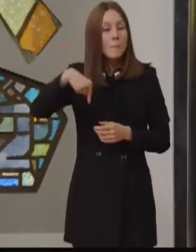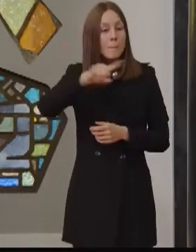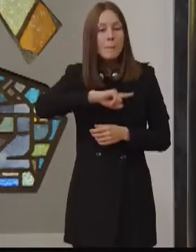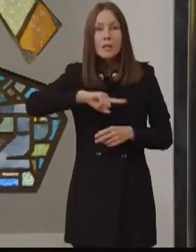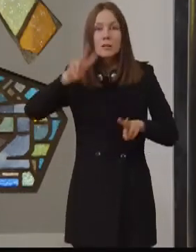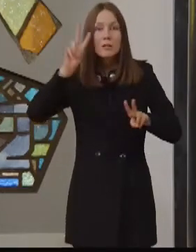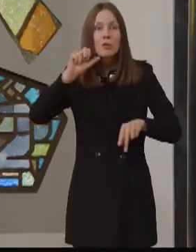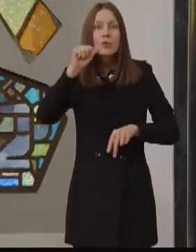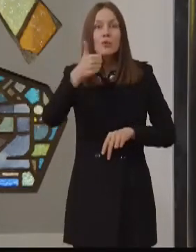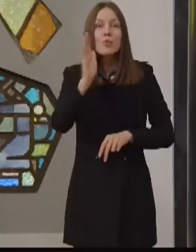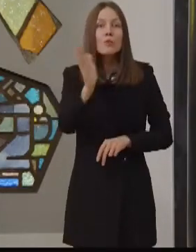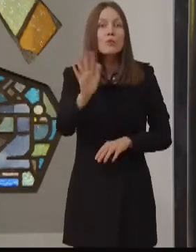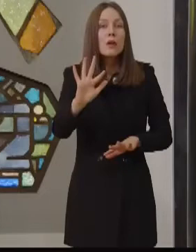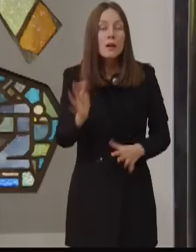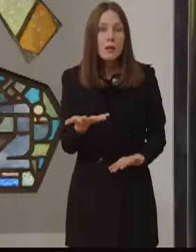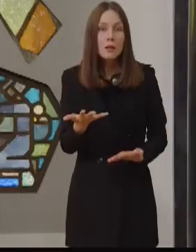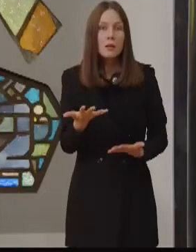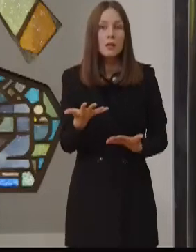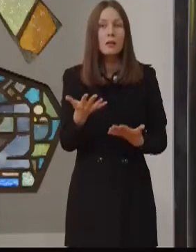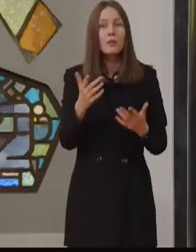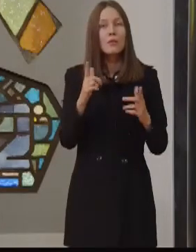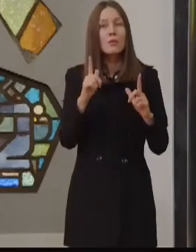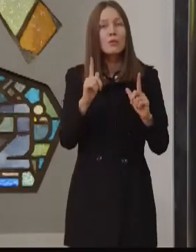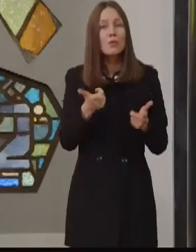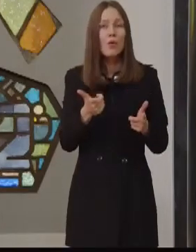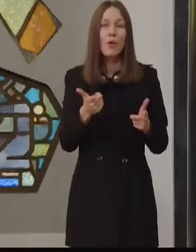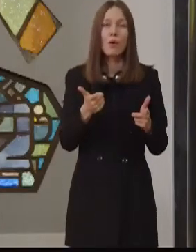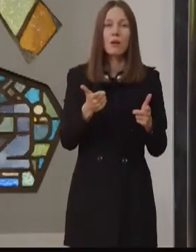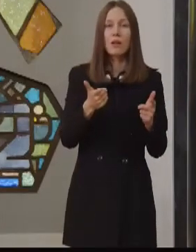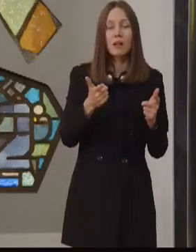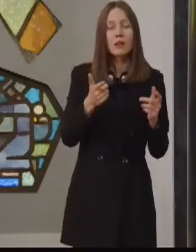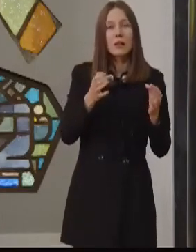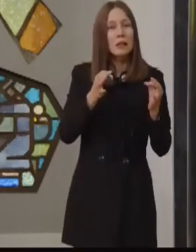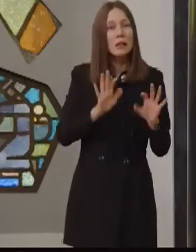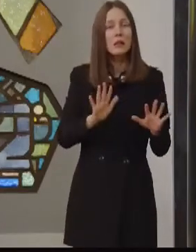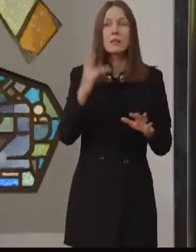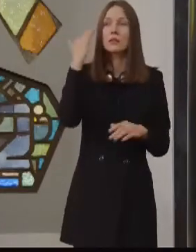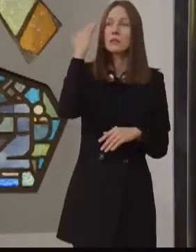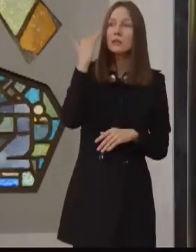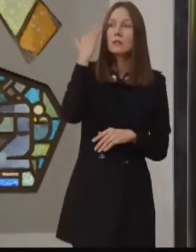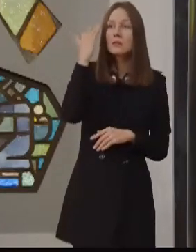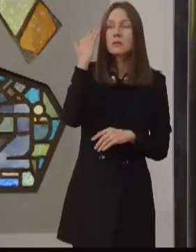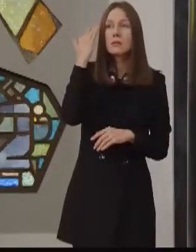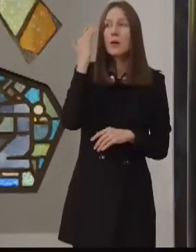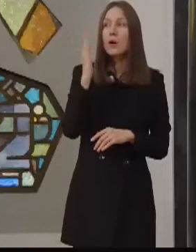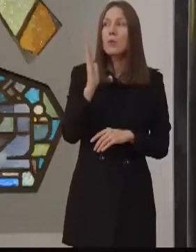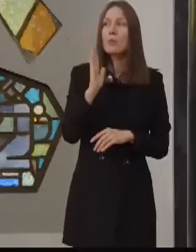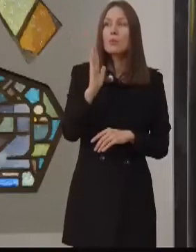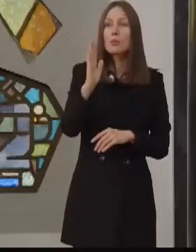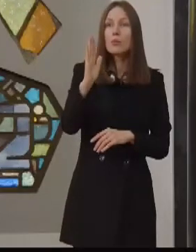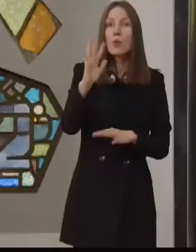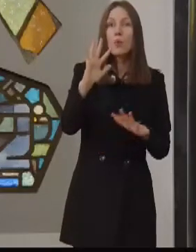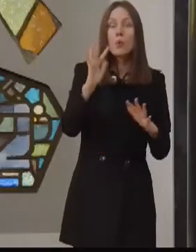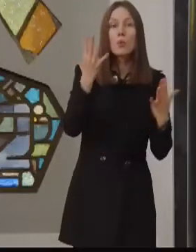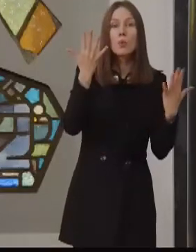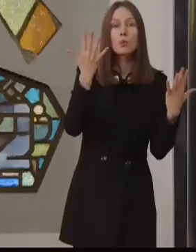was sitting, I was thinking that no one knows what will happen tomorrow. Therefore, it is not right to manipulate and